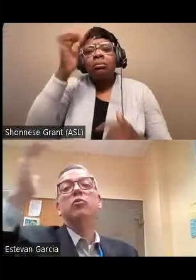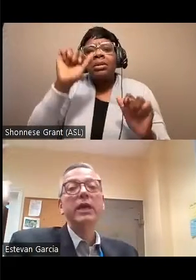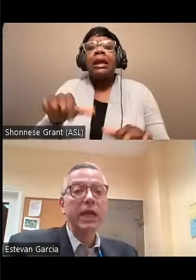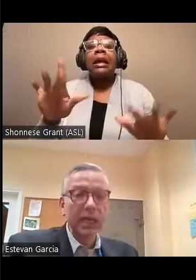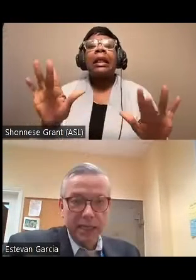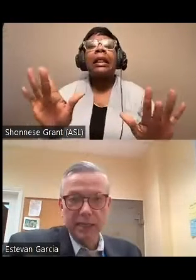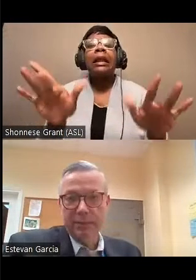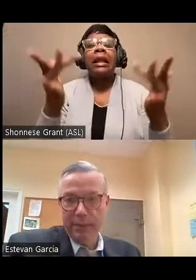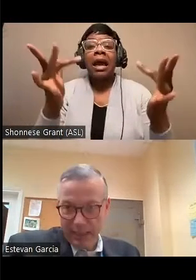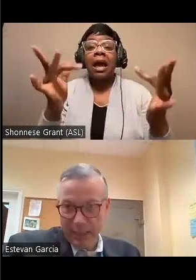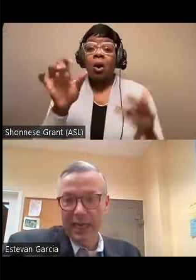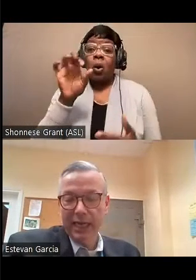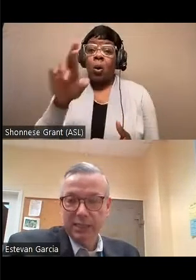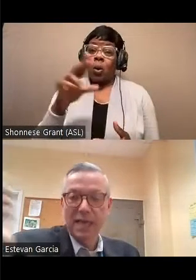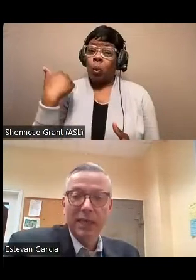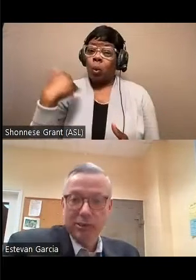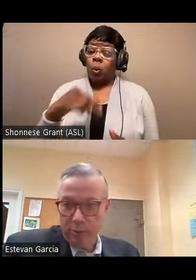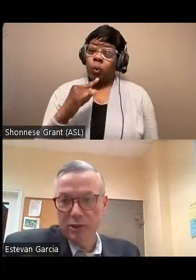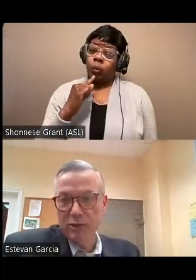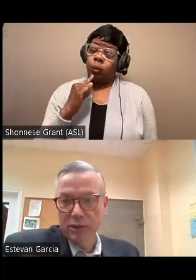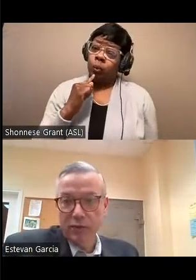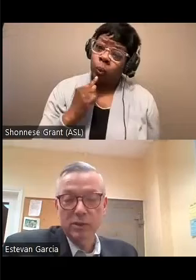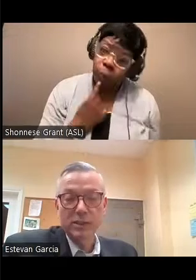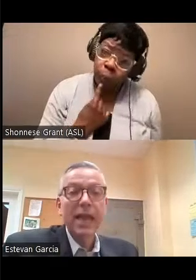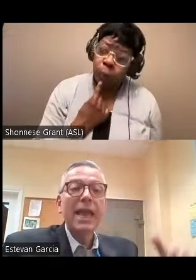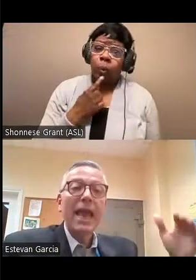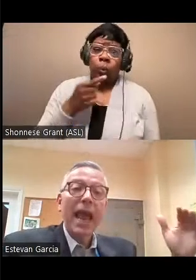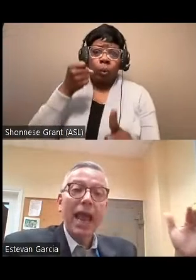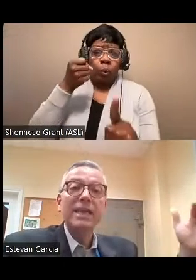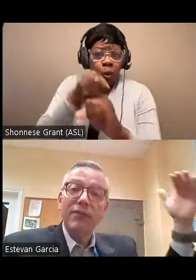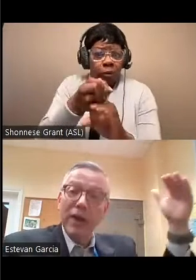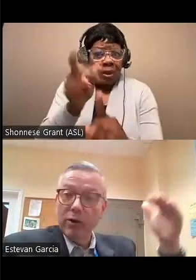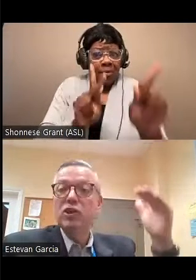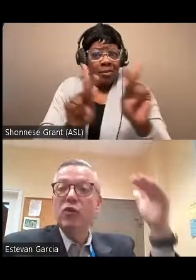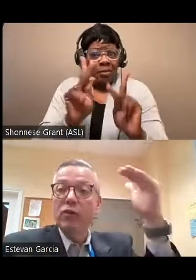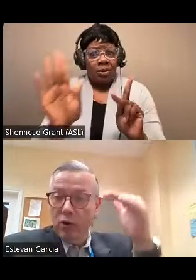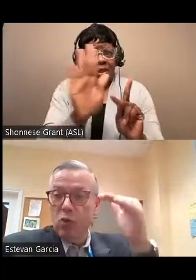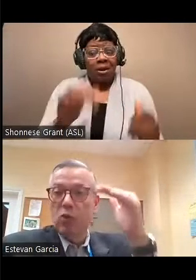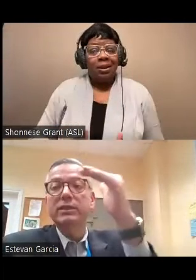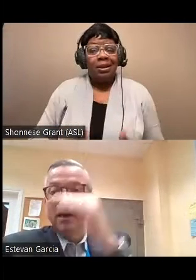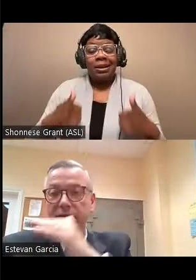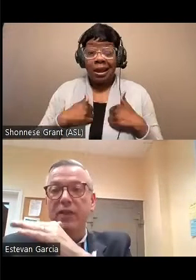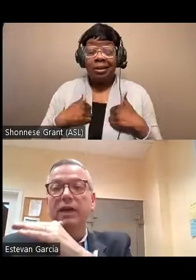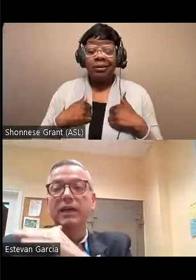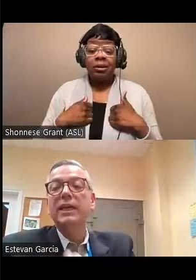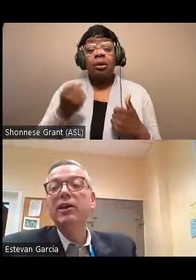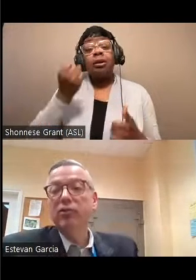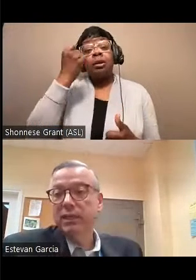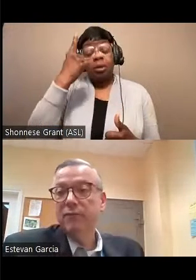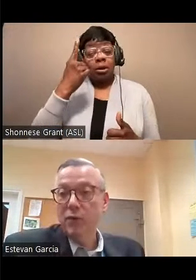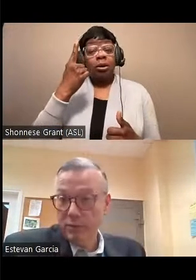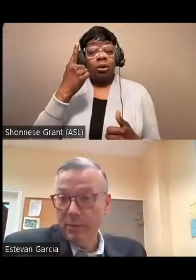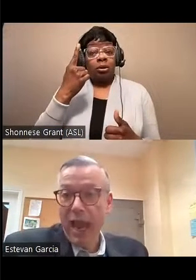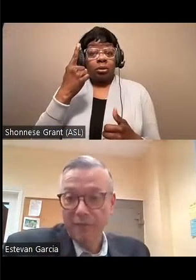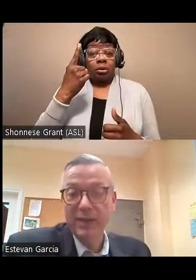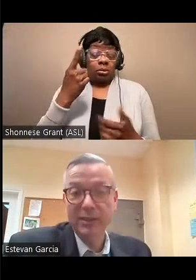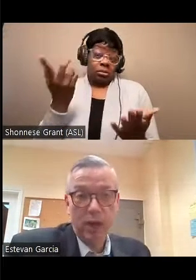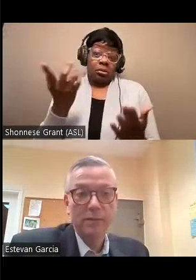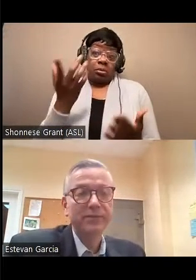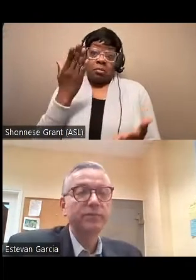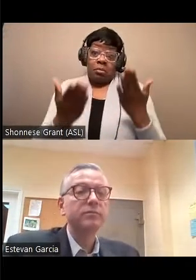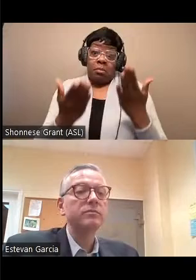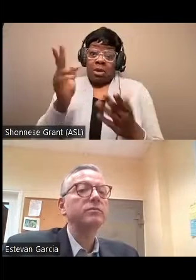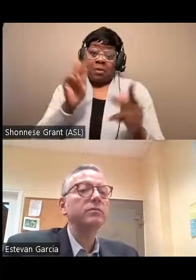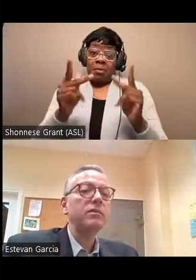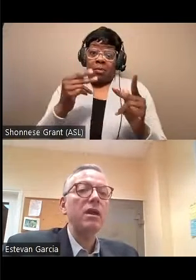be really debilitating and detrimental to folks. And it varies over the course of the years that folks may have it as